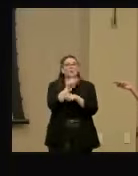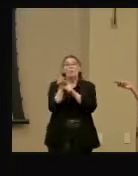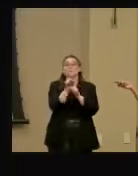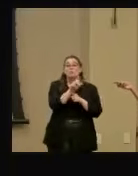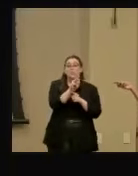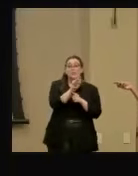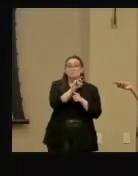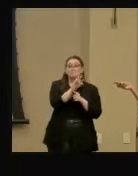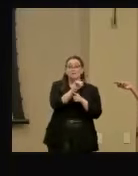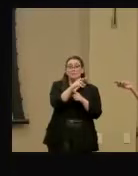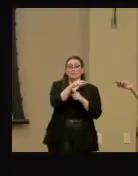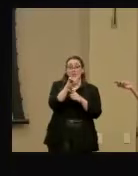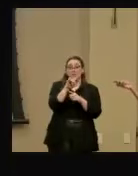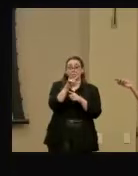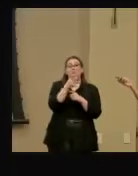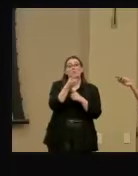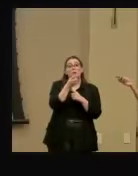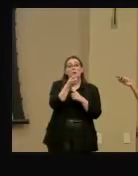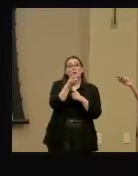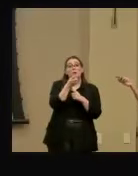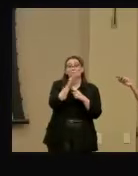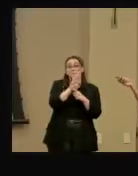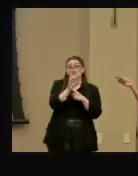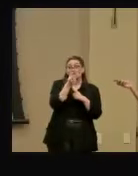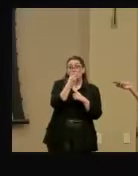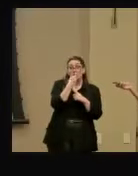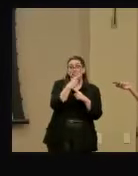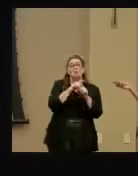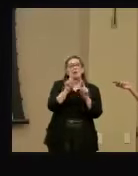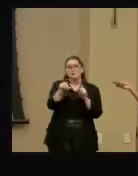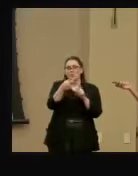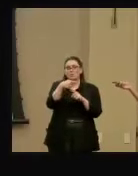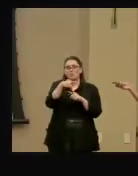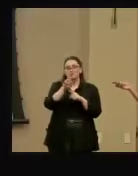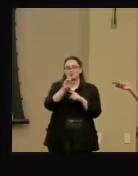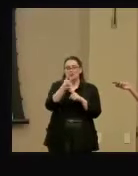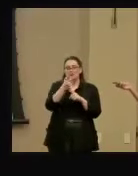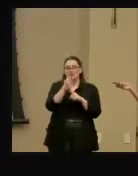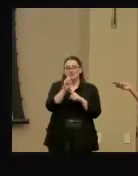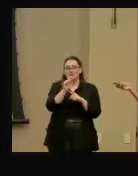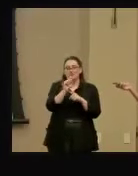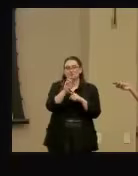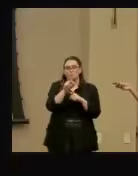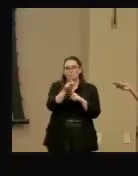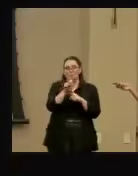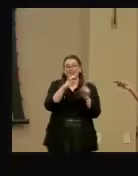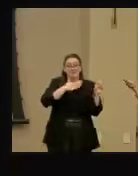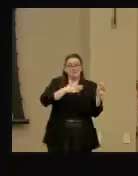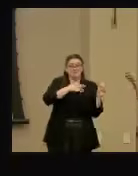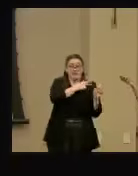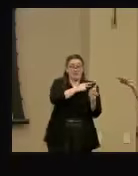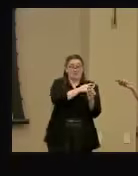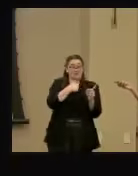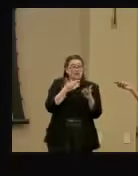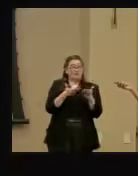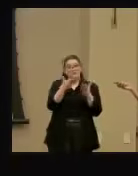pill, which is a type of oral contraceptive, but it's not the combined contraceptive. For me personally, I recommend the IUD to my patients because